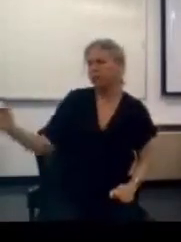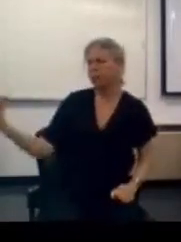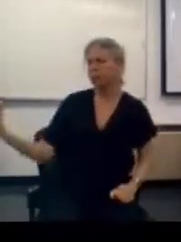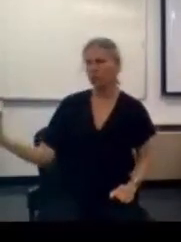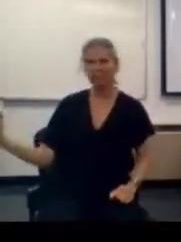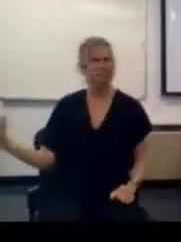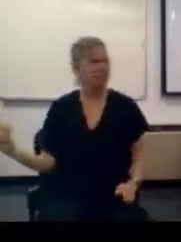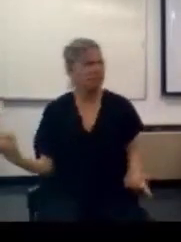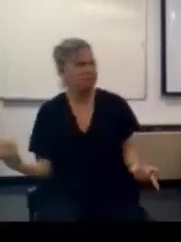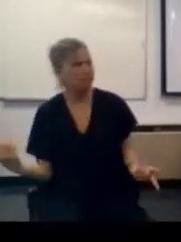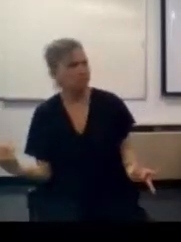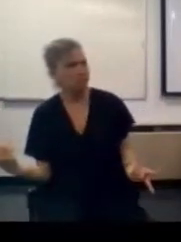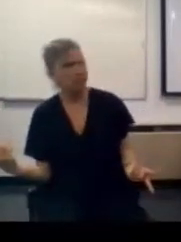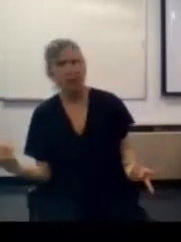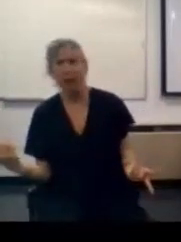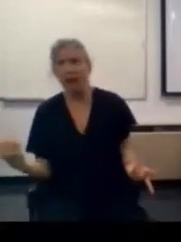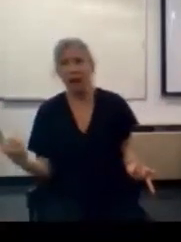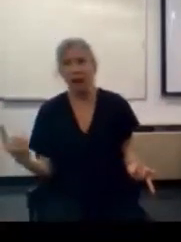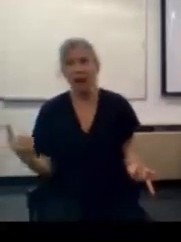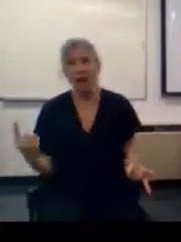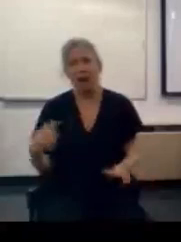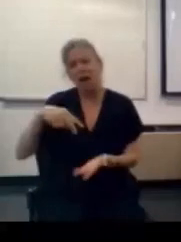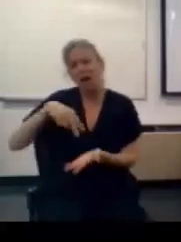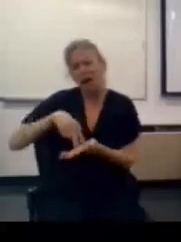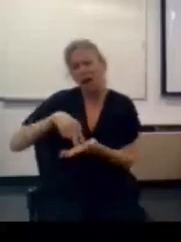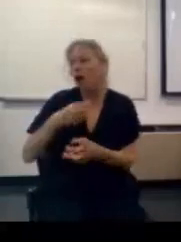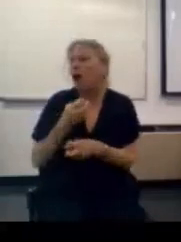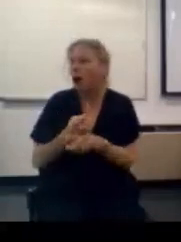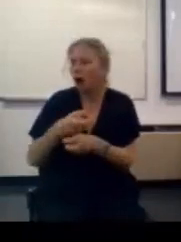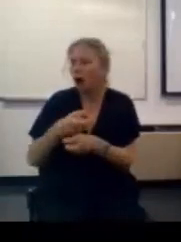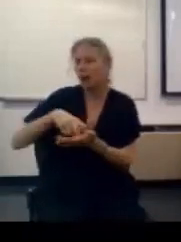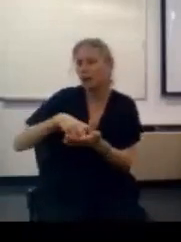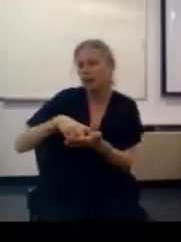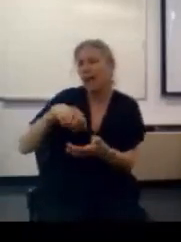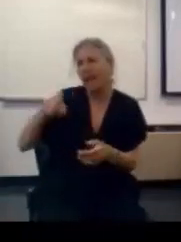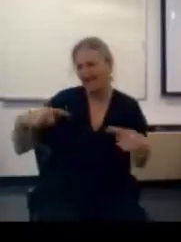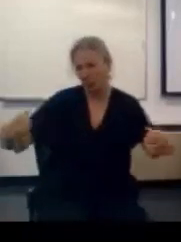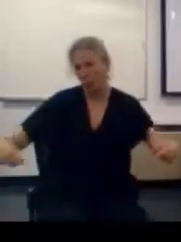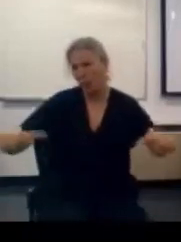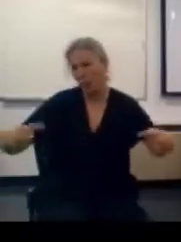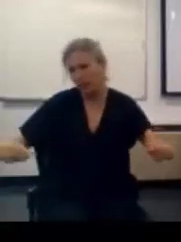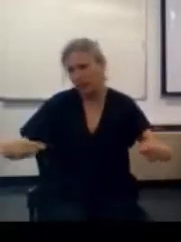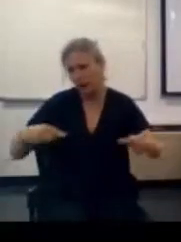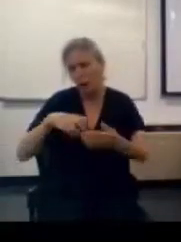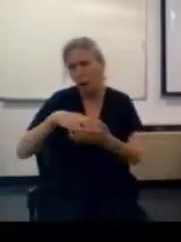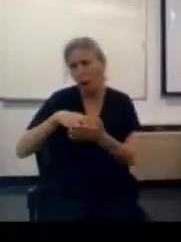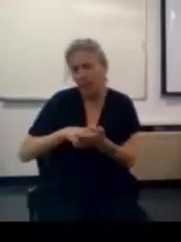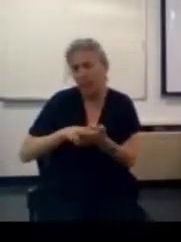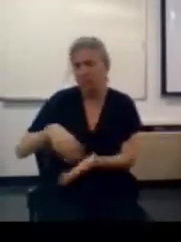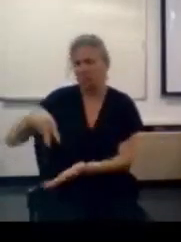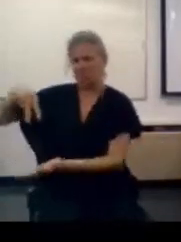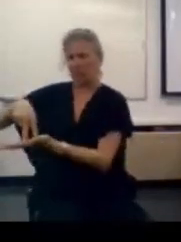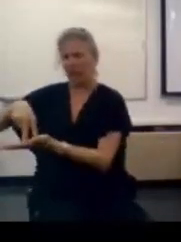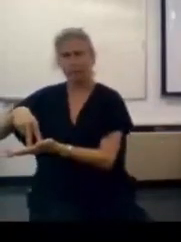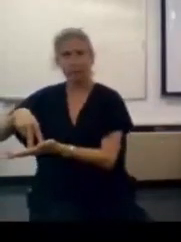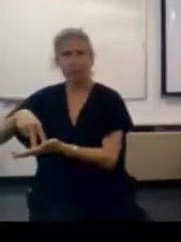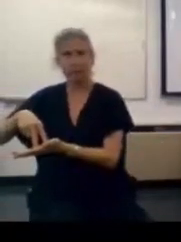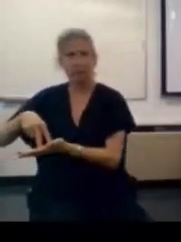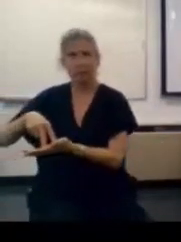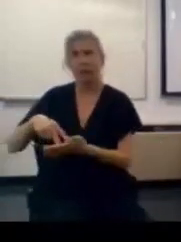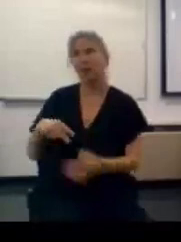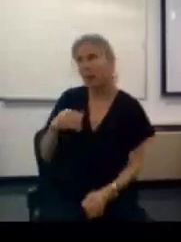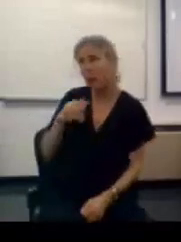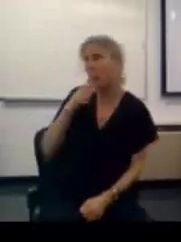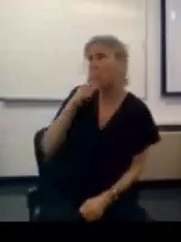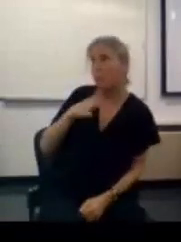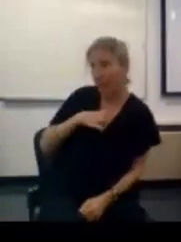can't board yet. You stand right here. And I said, I'm actually having problems standing, and I should have gotten a wheelchair. I didn't. So she says, you have